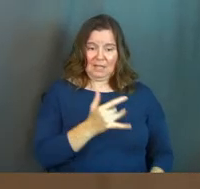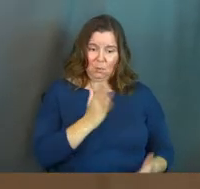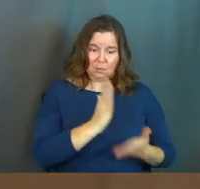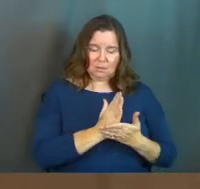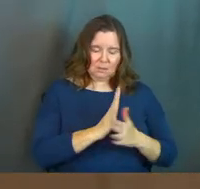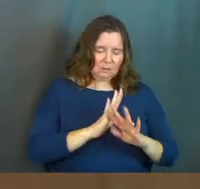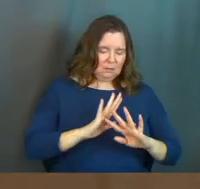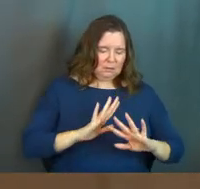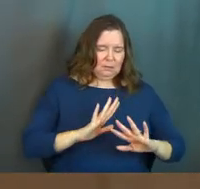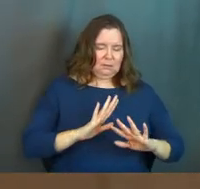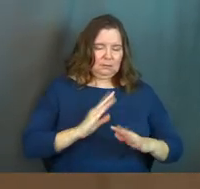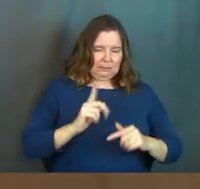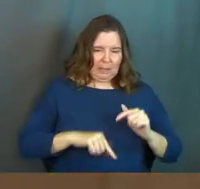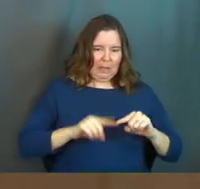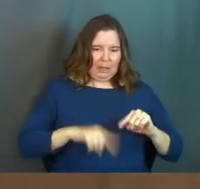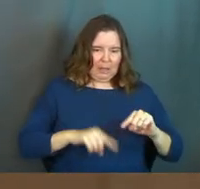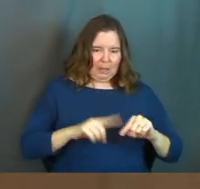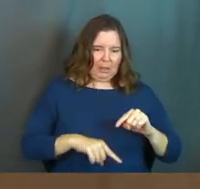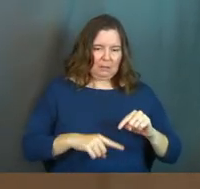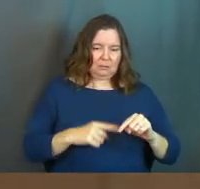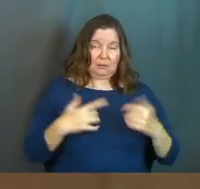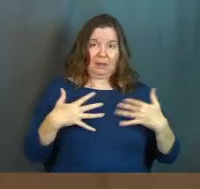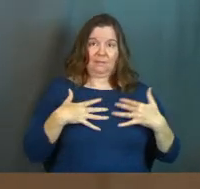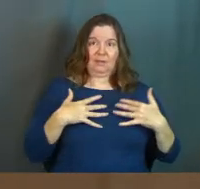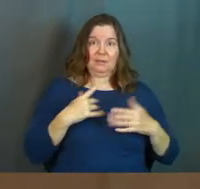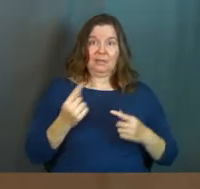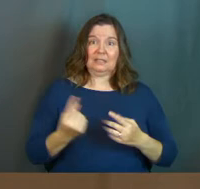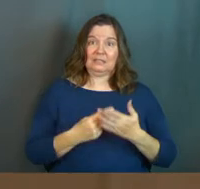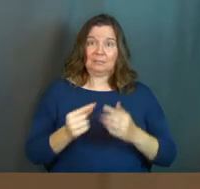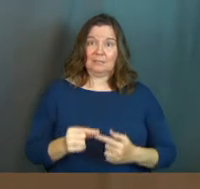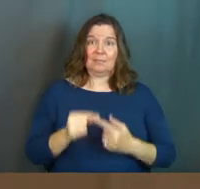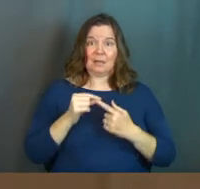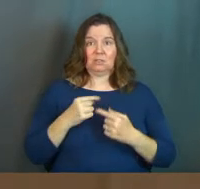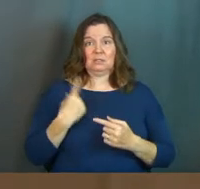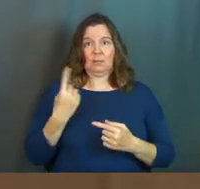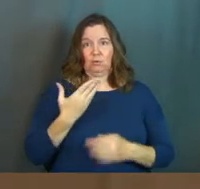will stop you in your tracks from doing anything that you want, especially if it's something good.